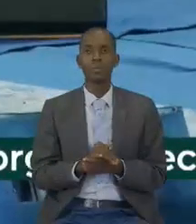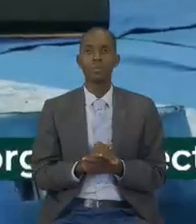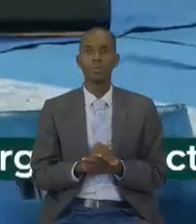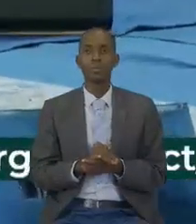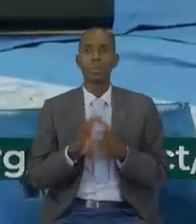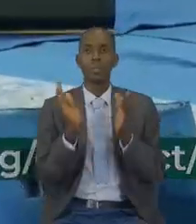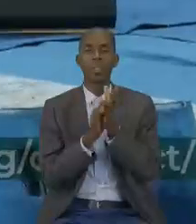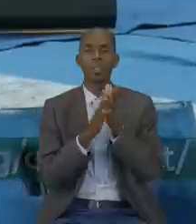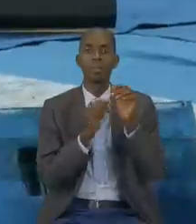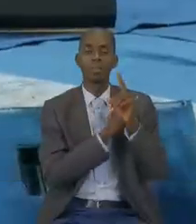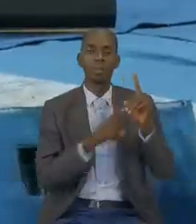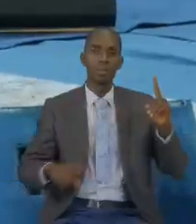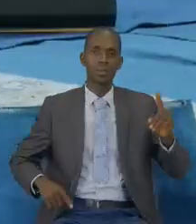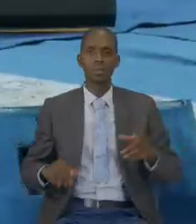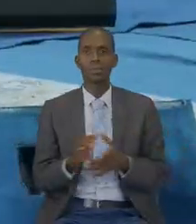Praise the Lord.